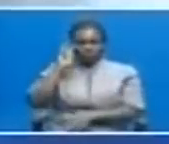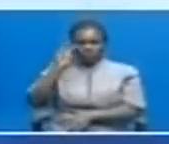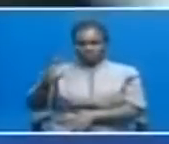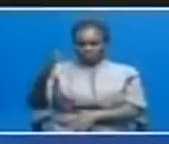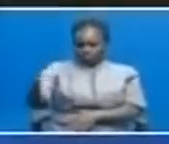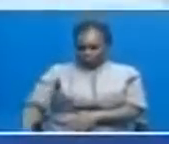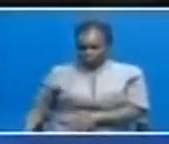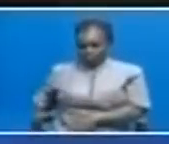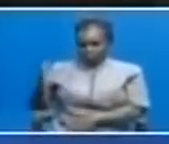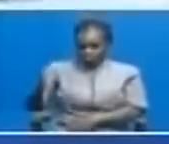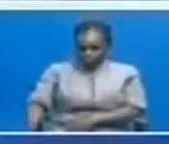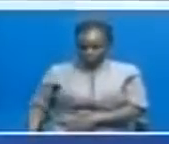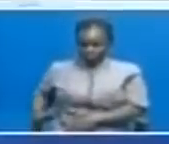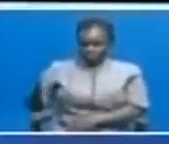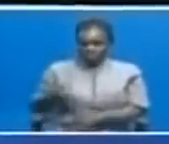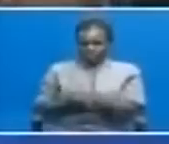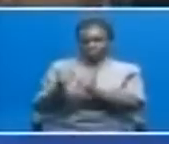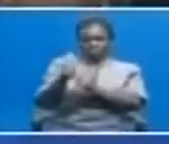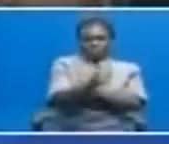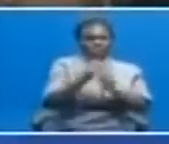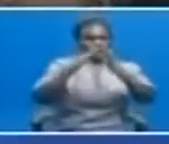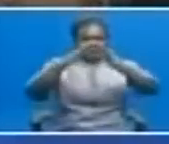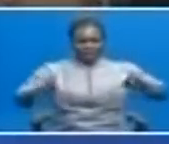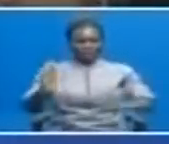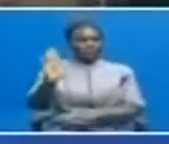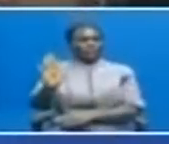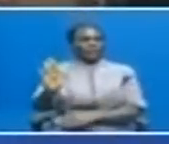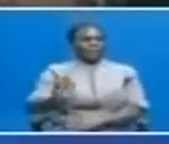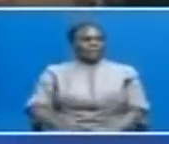trains make over 40 trips past his house.